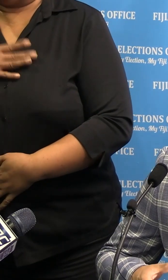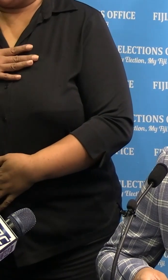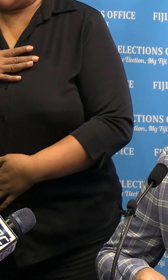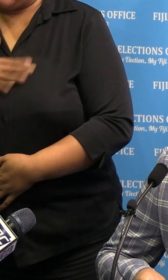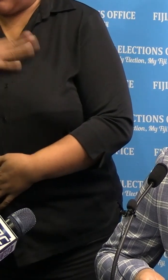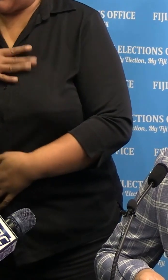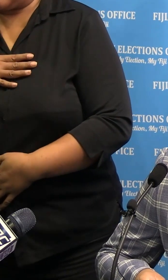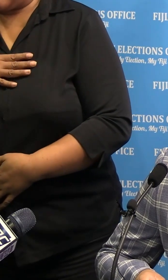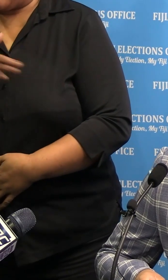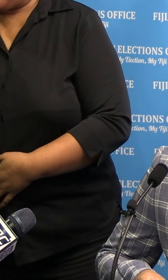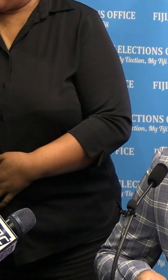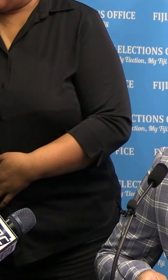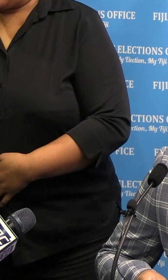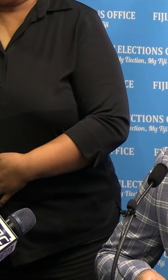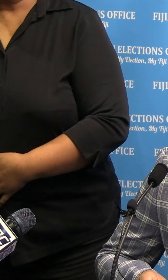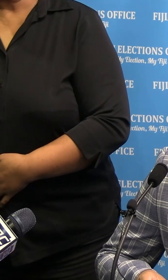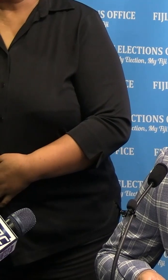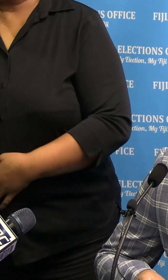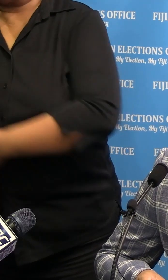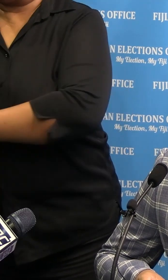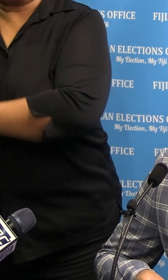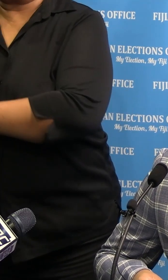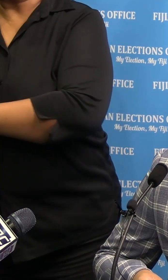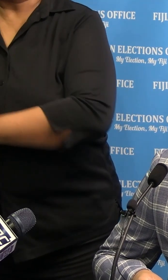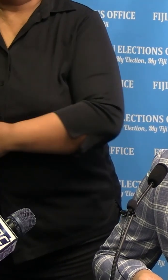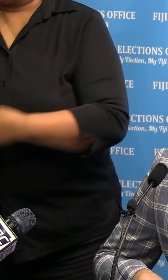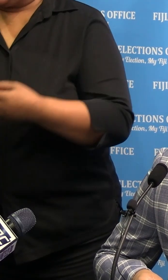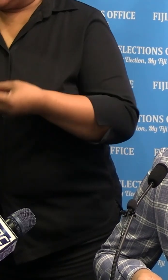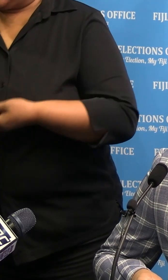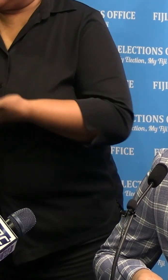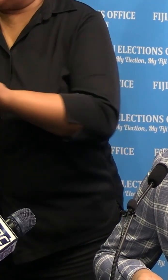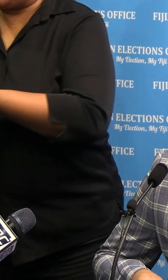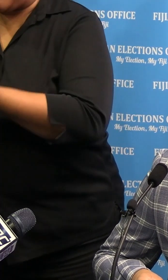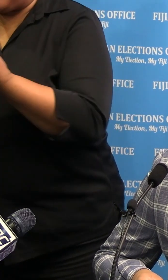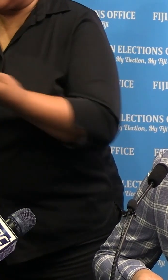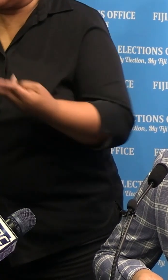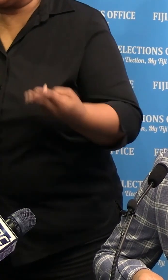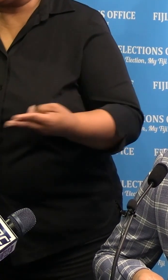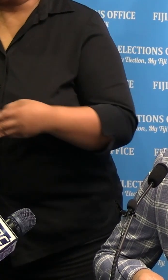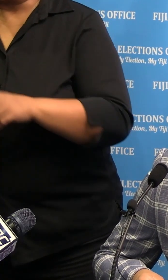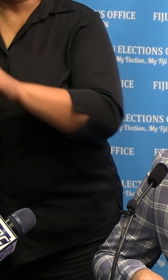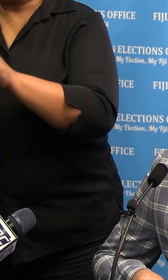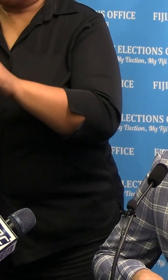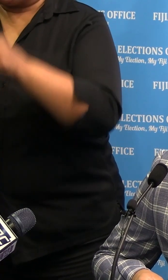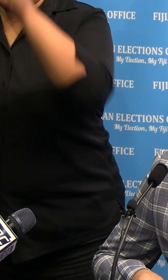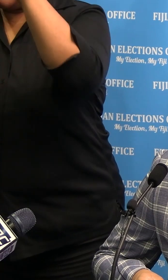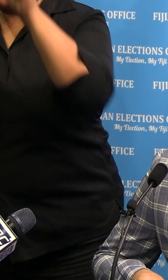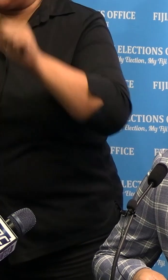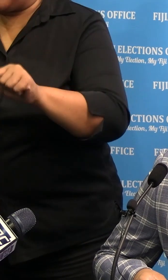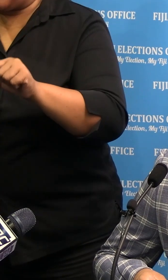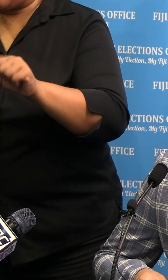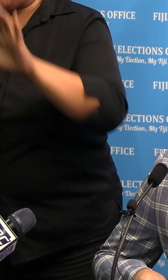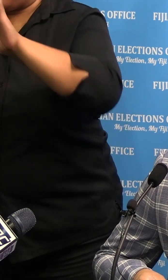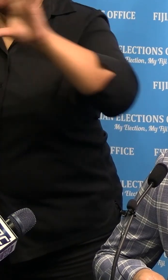forewarning to all candidates. If you have distributed your materials out, like posters and